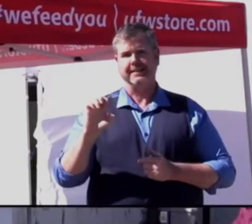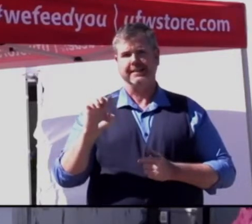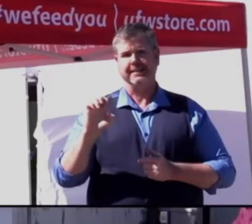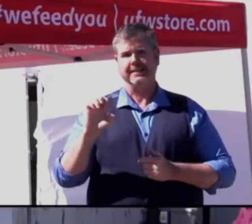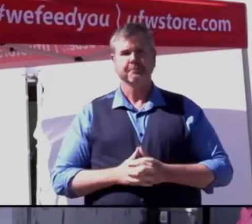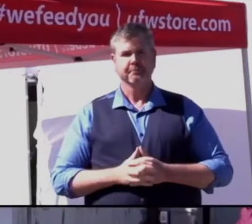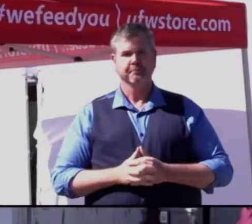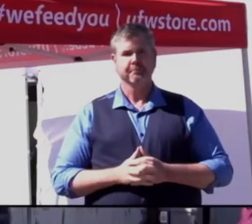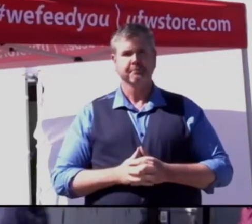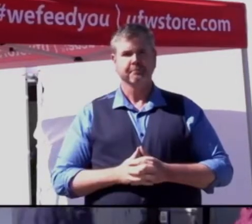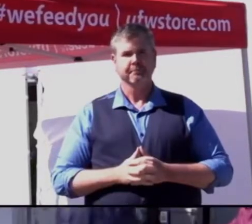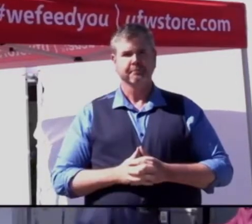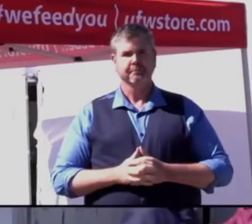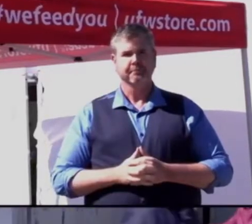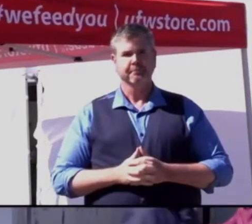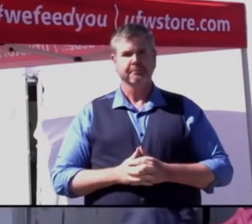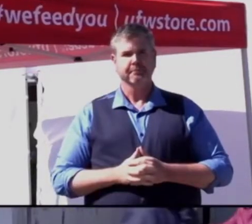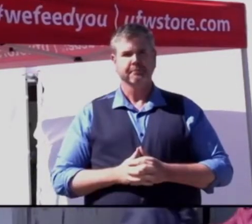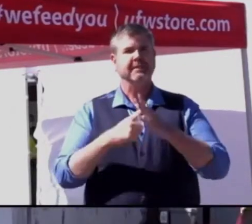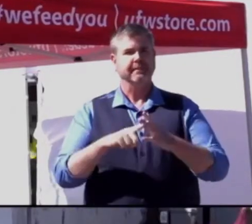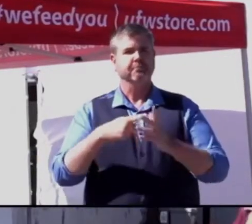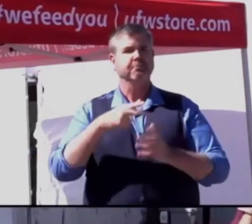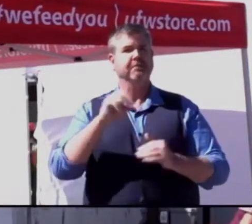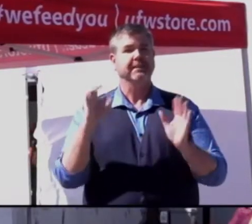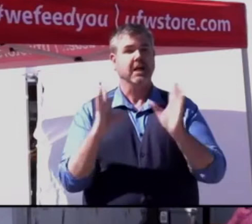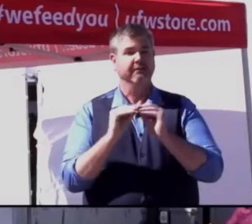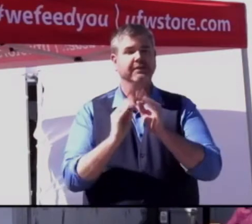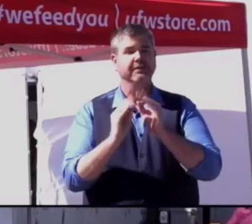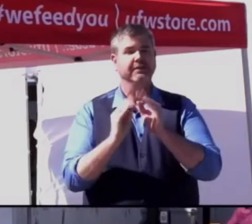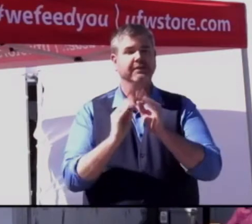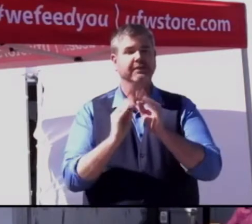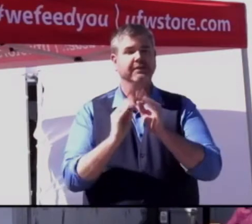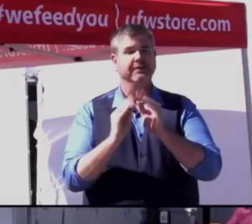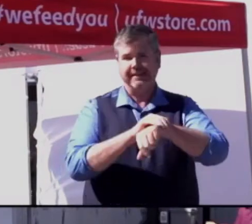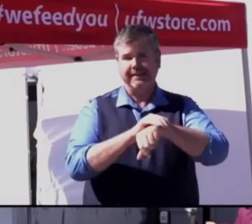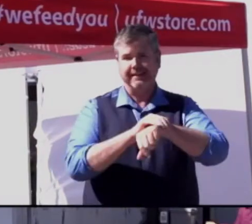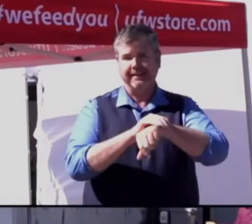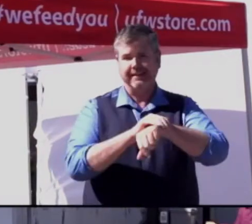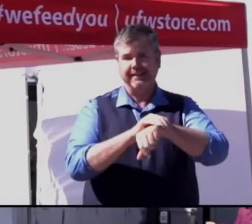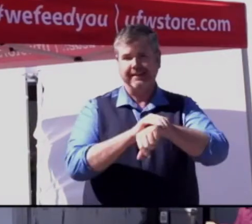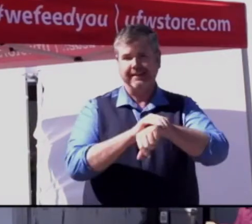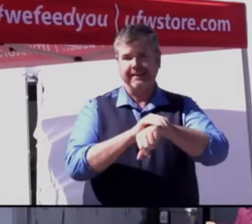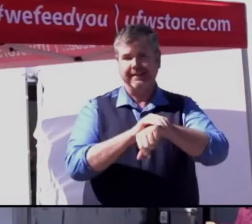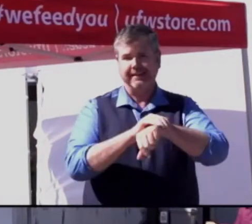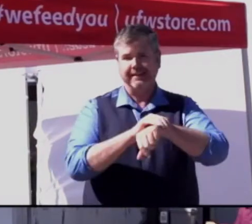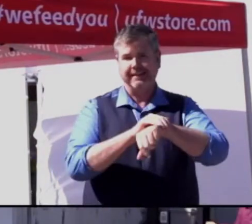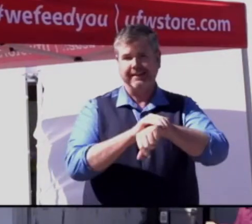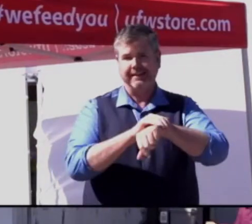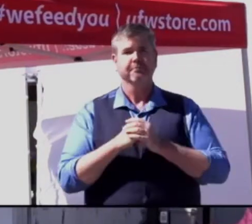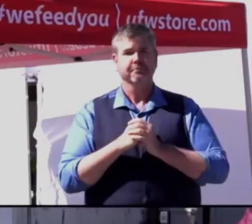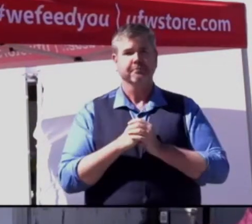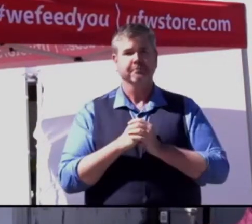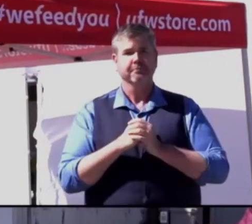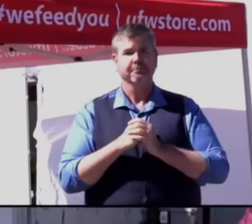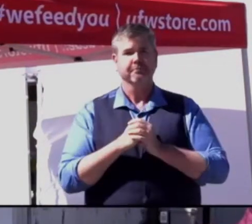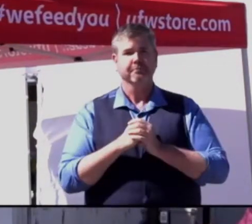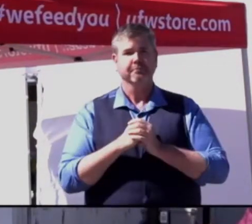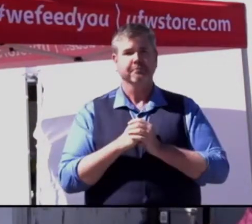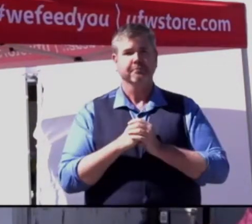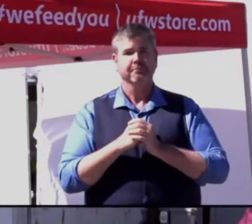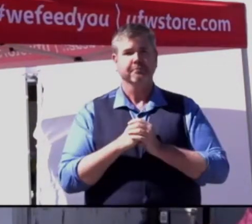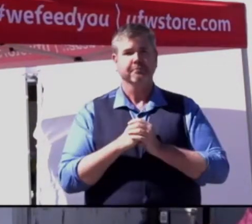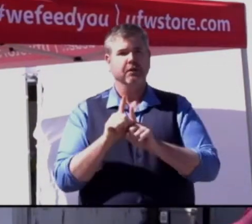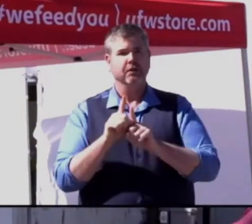We will begin our press conference in English, followed by American Sign Language. We would also have a questions and